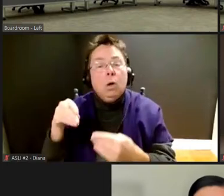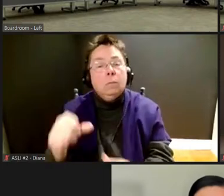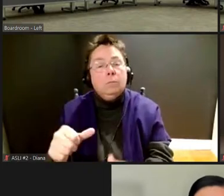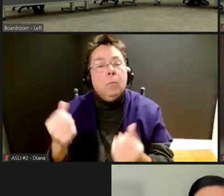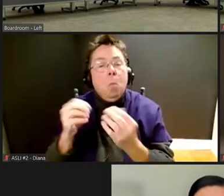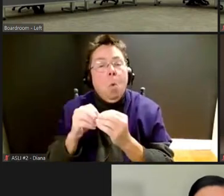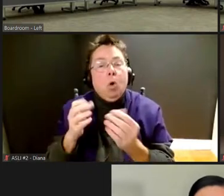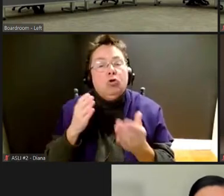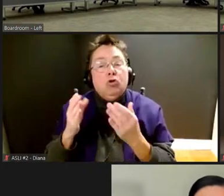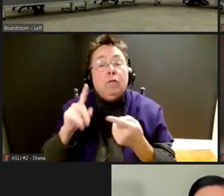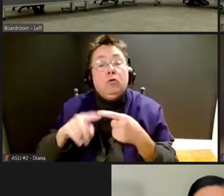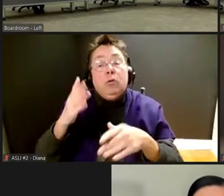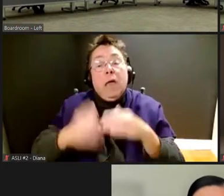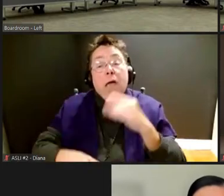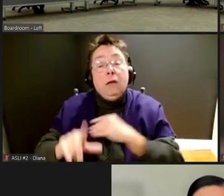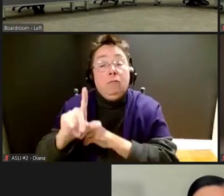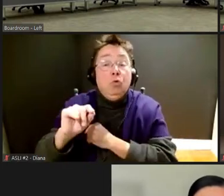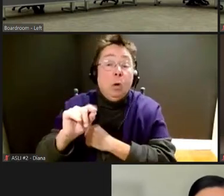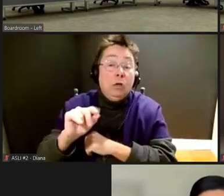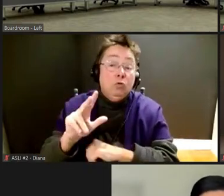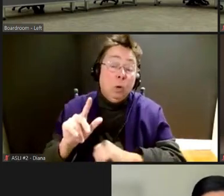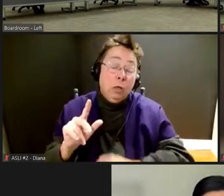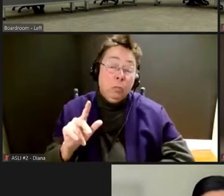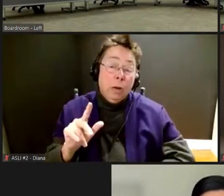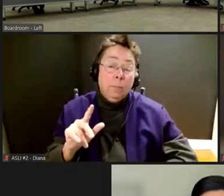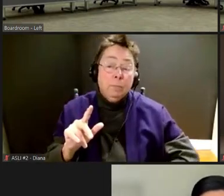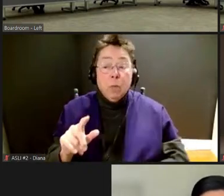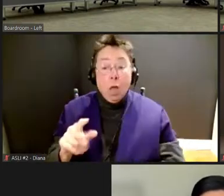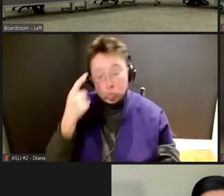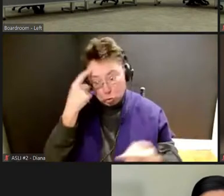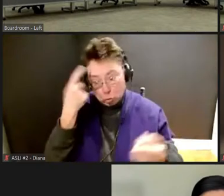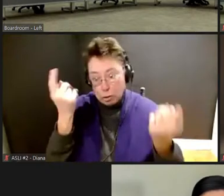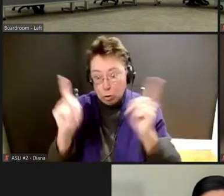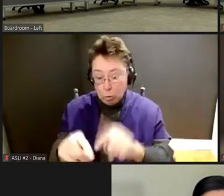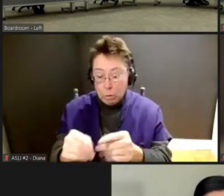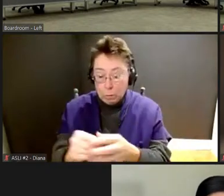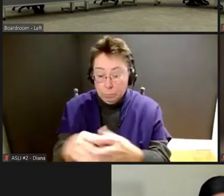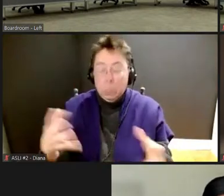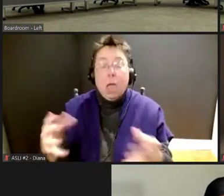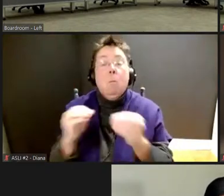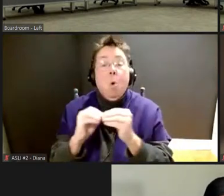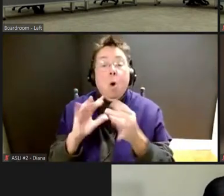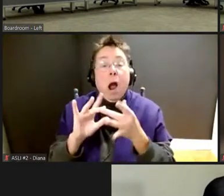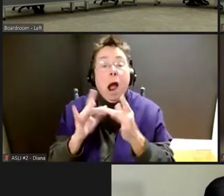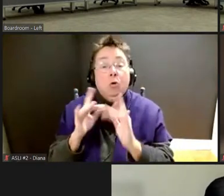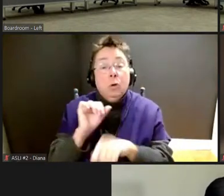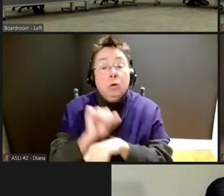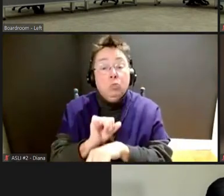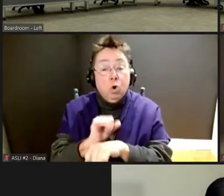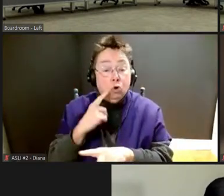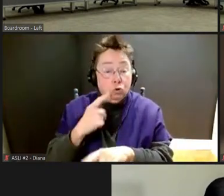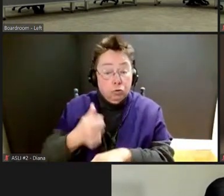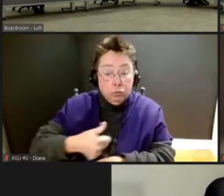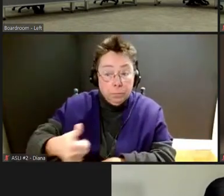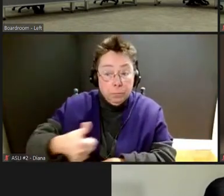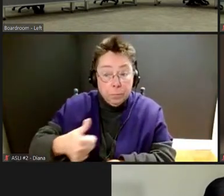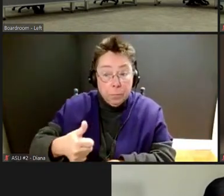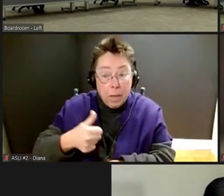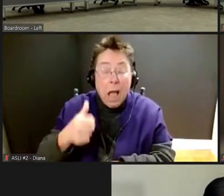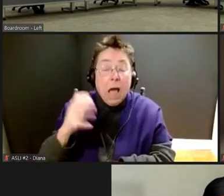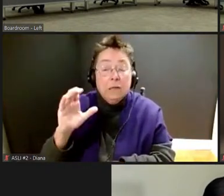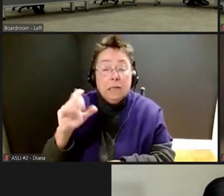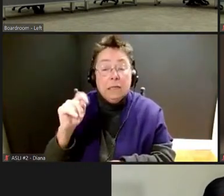through the end of 2023. This agreement expands the number of outreach workers on the CTA who are focused on